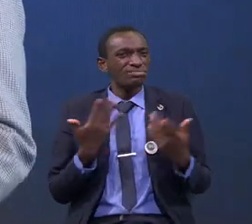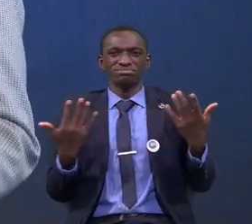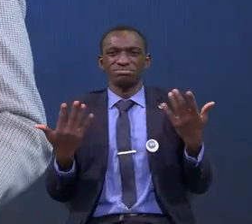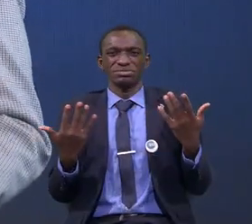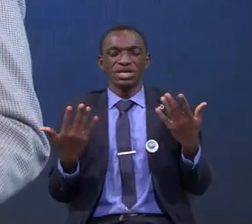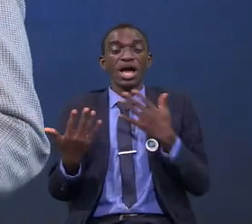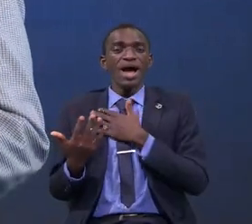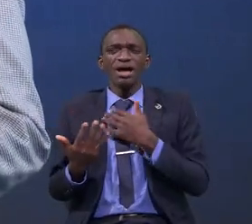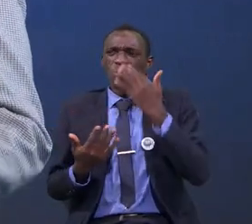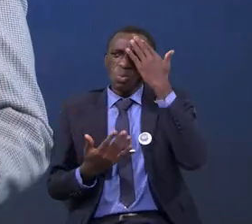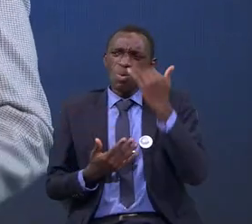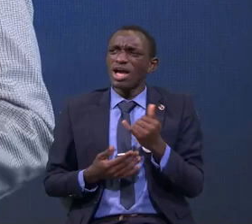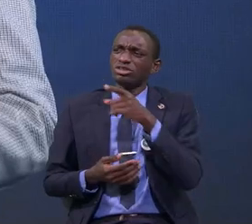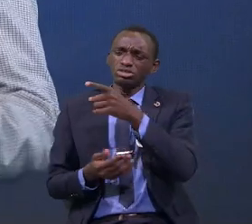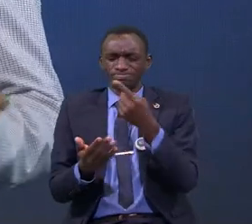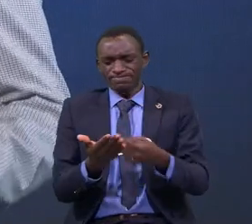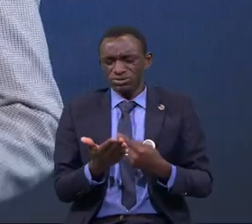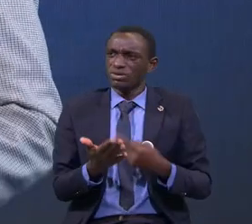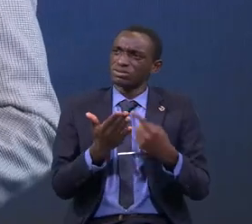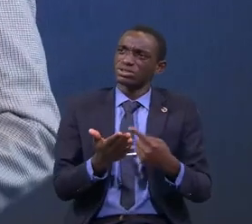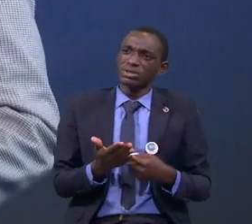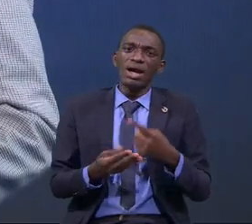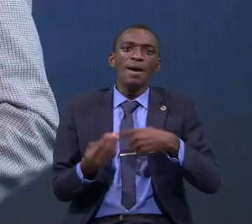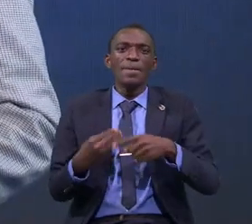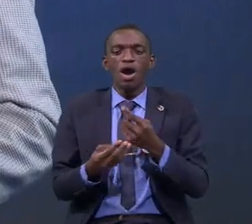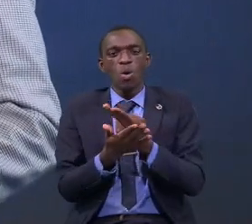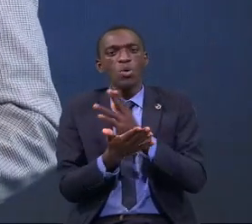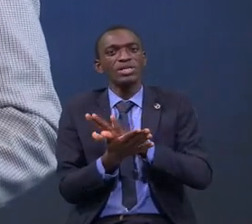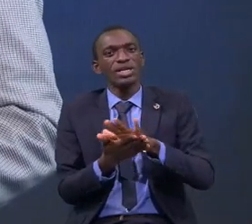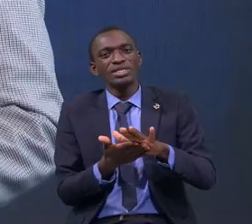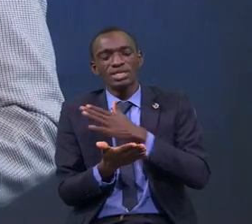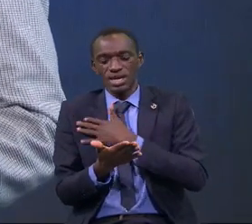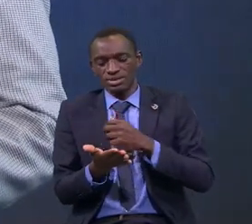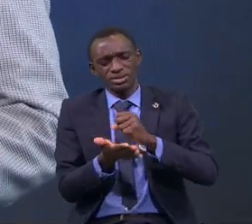And what are you talking about? Holiness and sanctification.